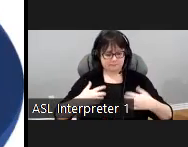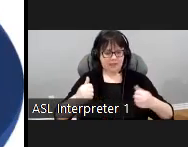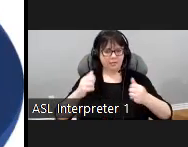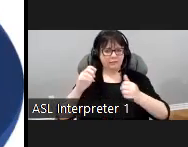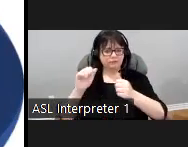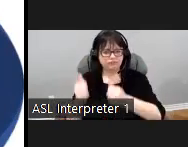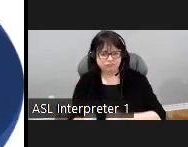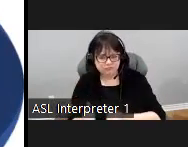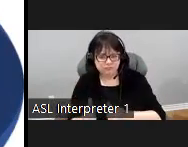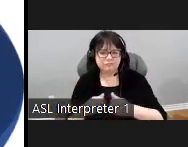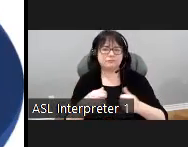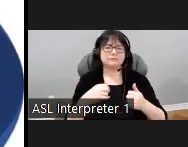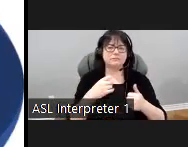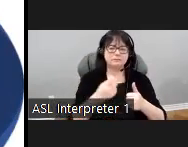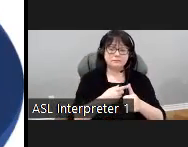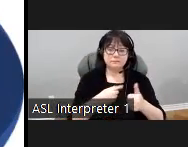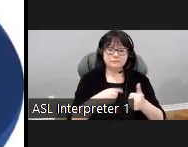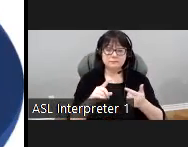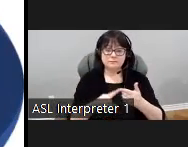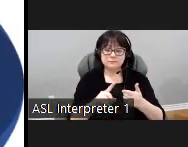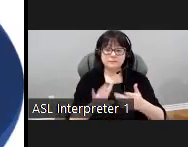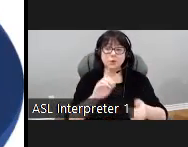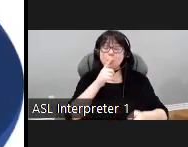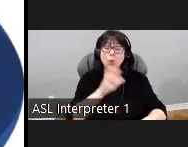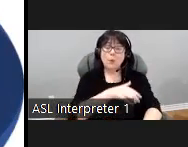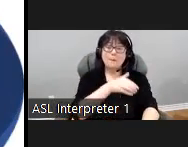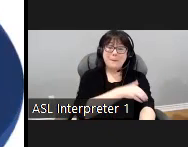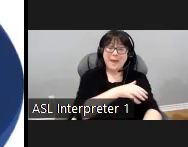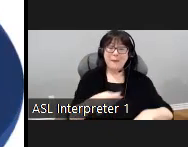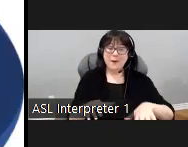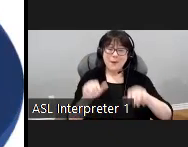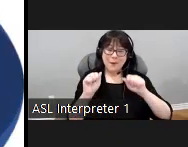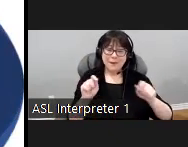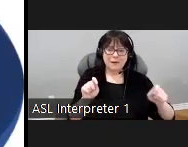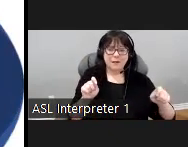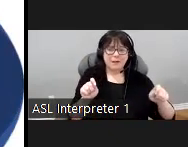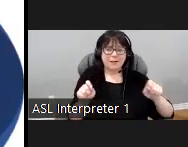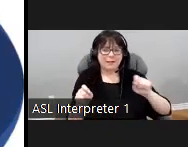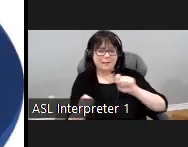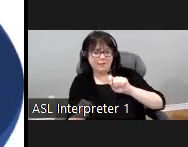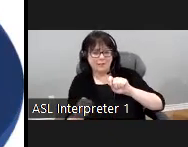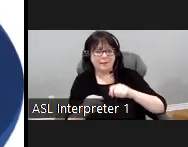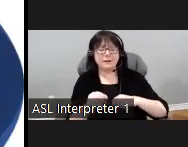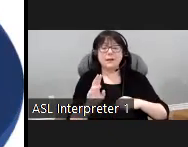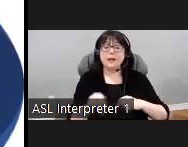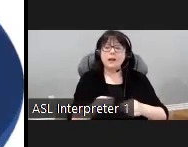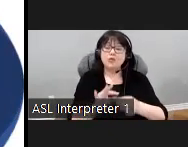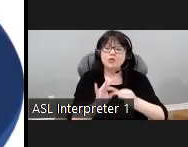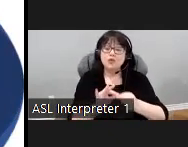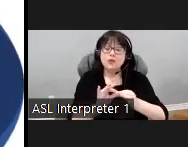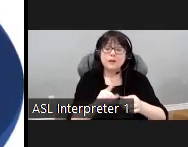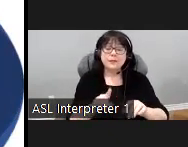situations, shifting power dynamics in this relationship, estranged relationships, the children aren't